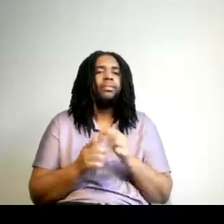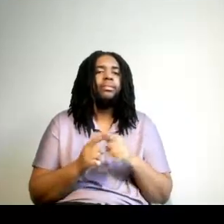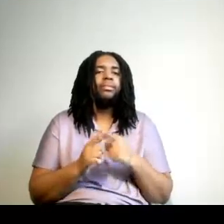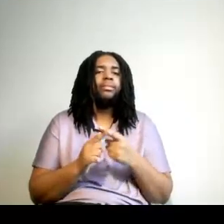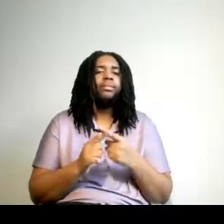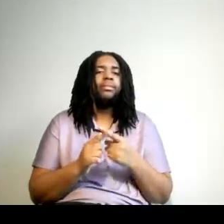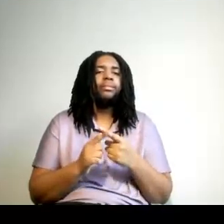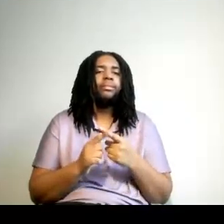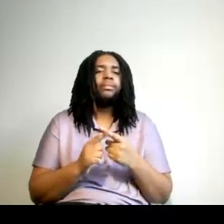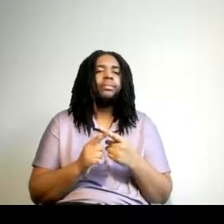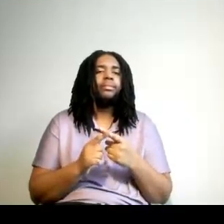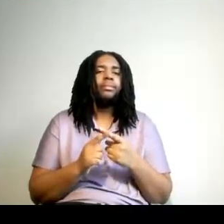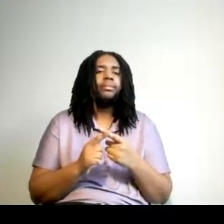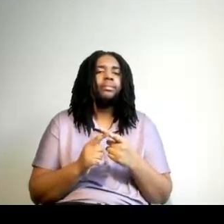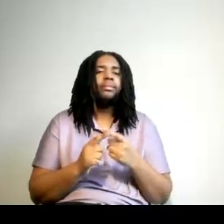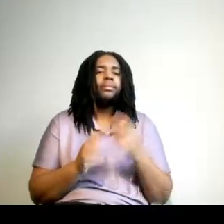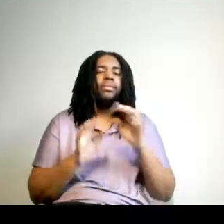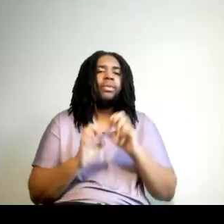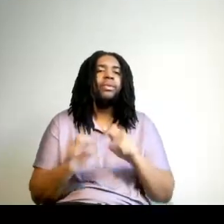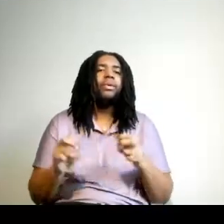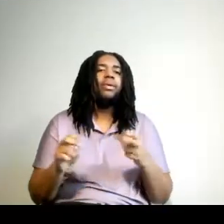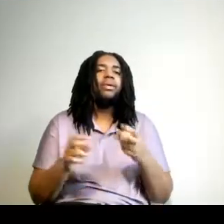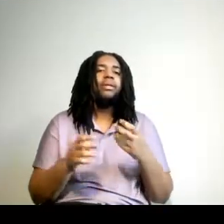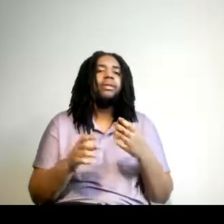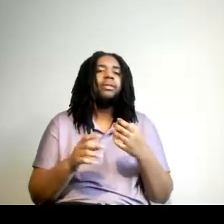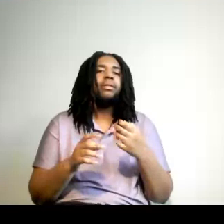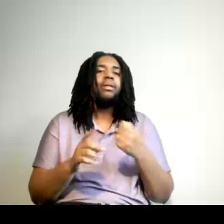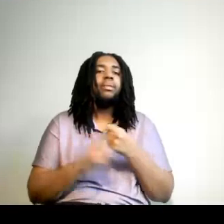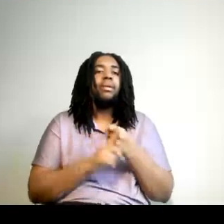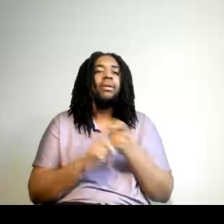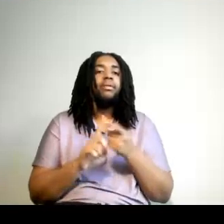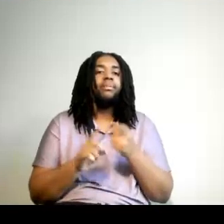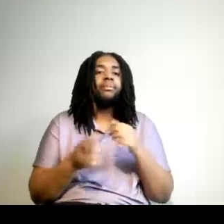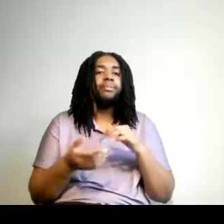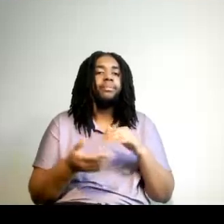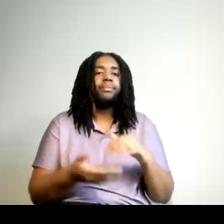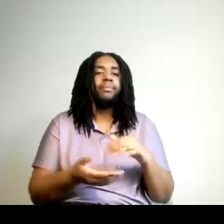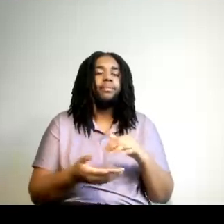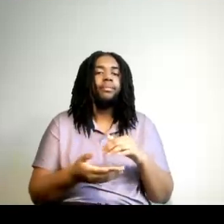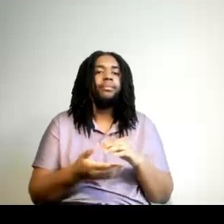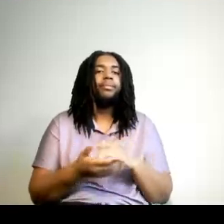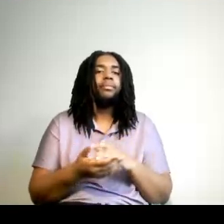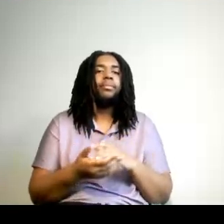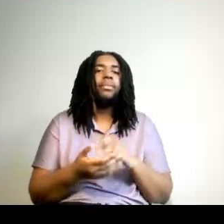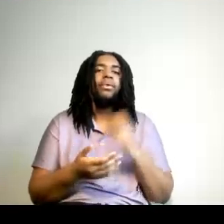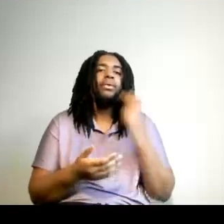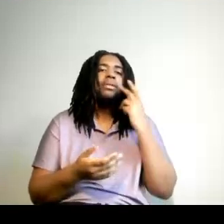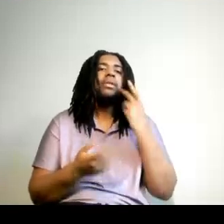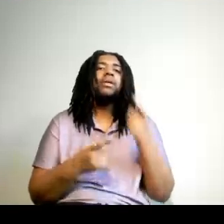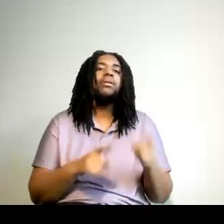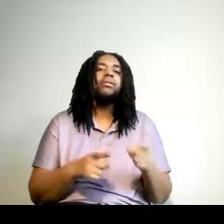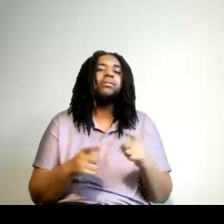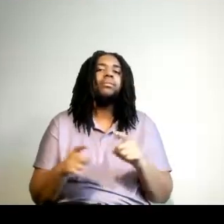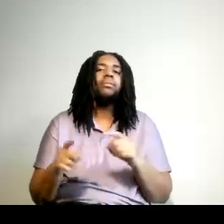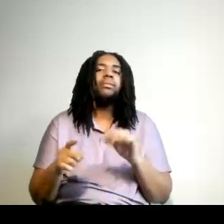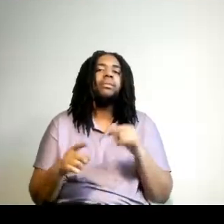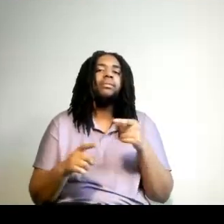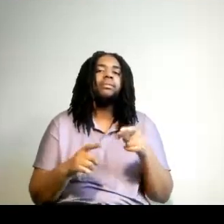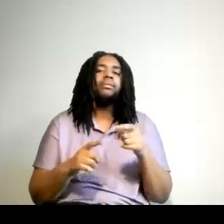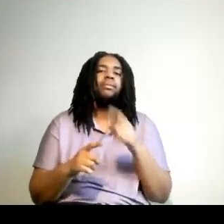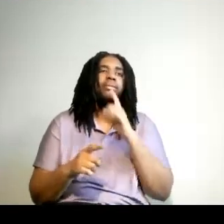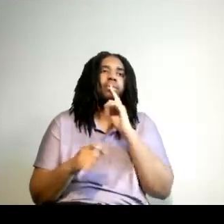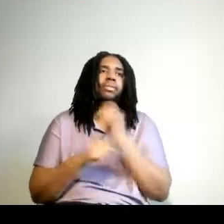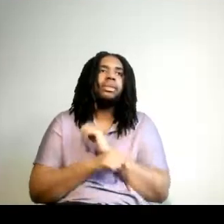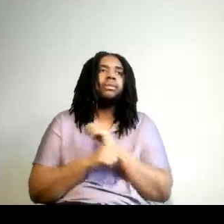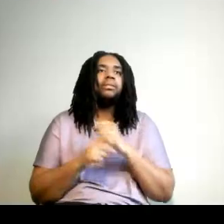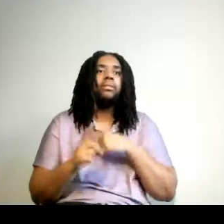the interventions and studies. So making sure we're seeing ways that this is having a positive impact. Is this